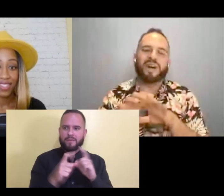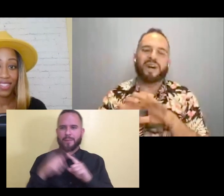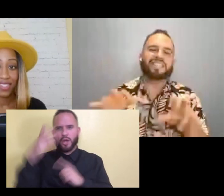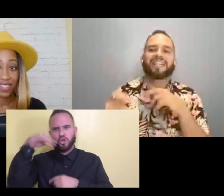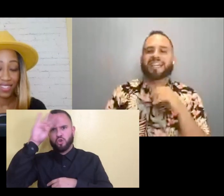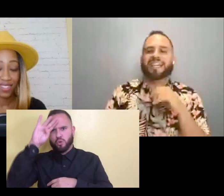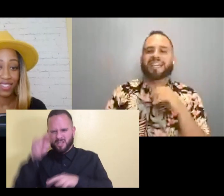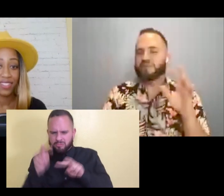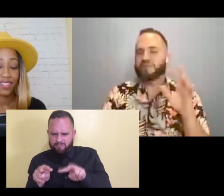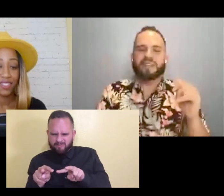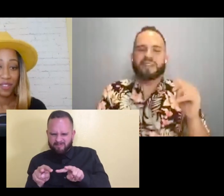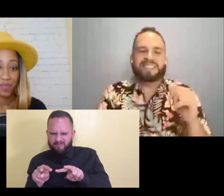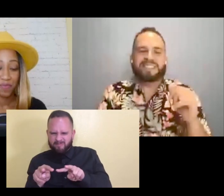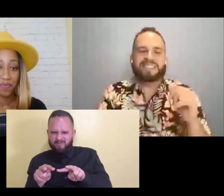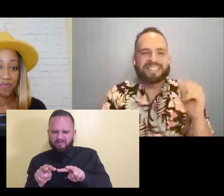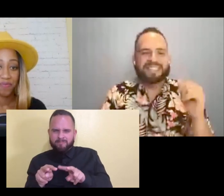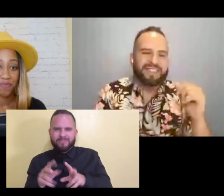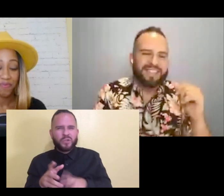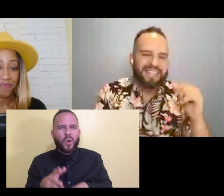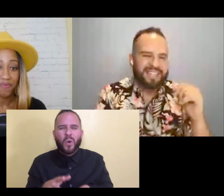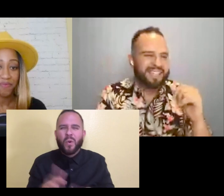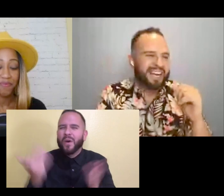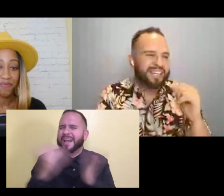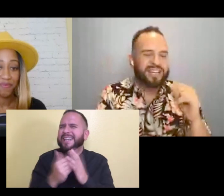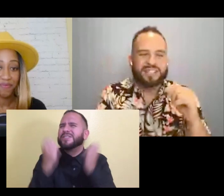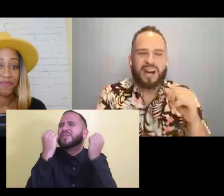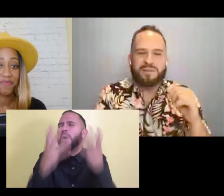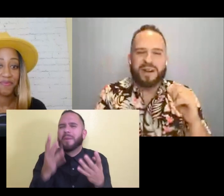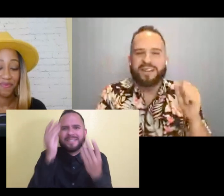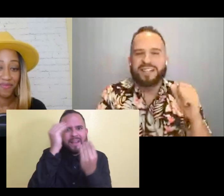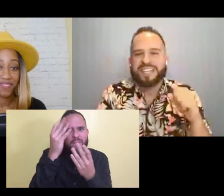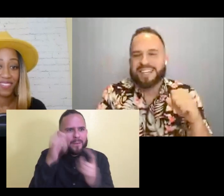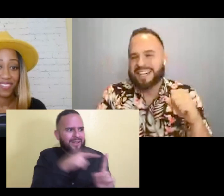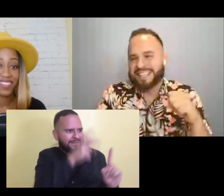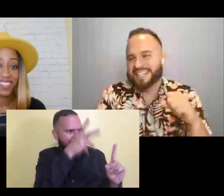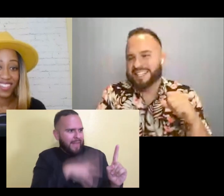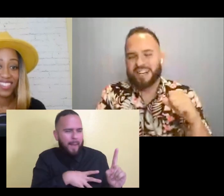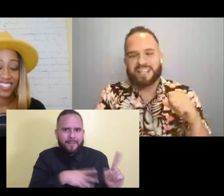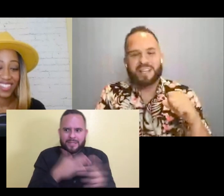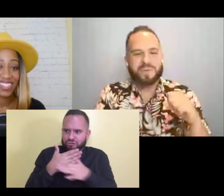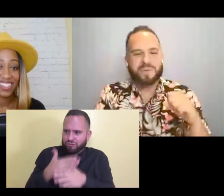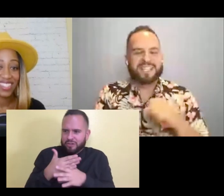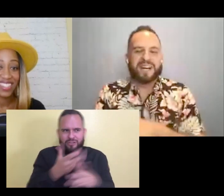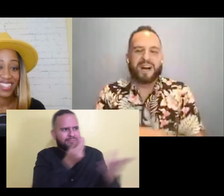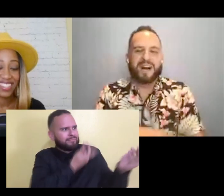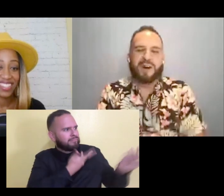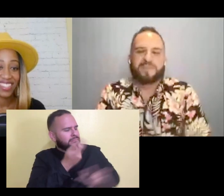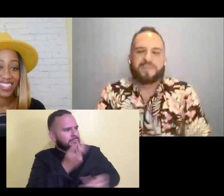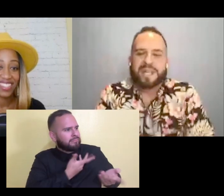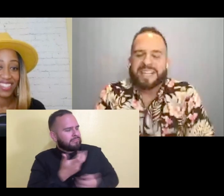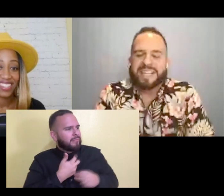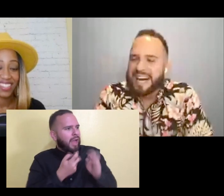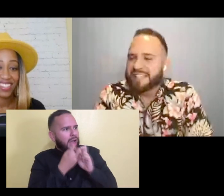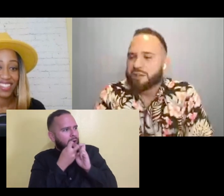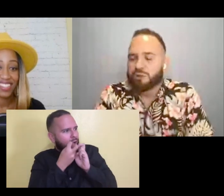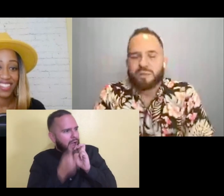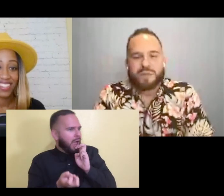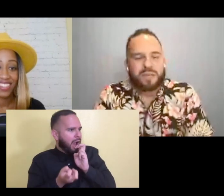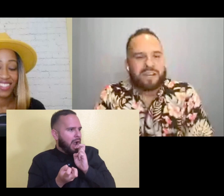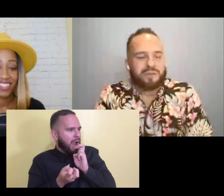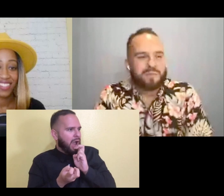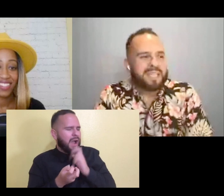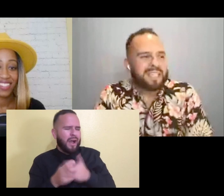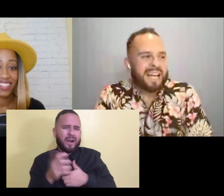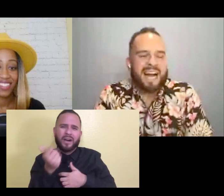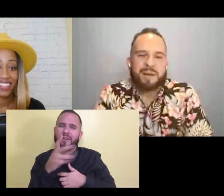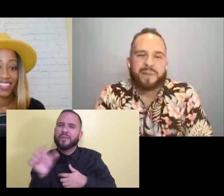I think there's a few other things, that I could talk about, that I saw in Cuba. But yeah, I think Cuba was one that